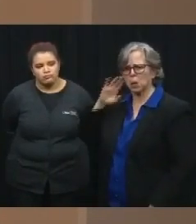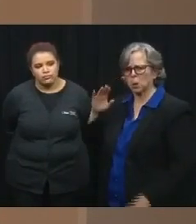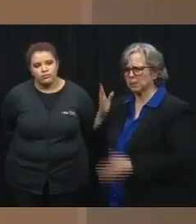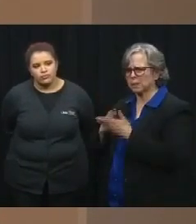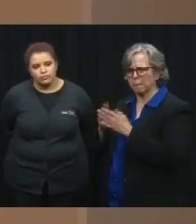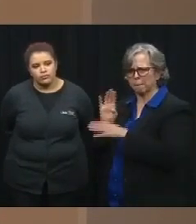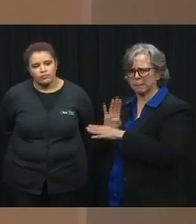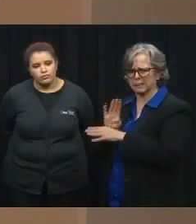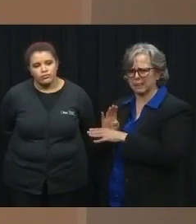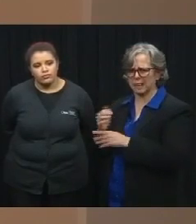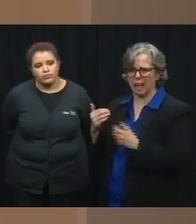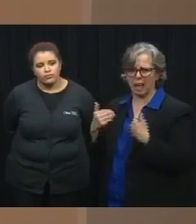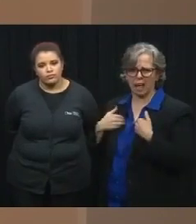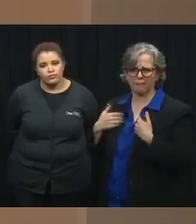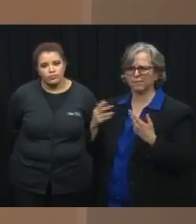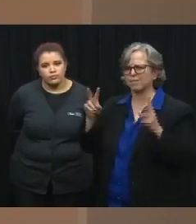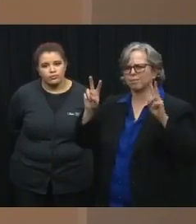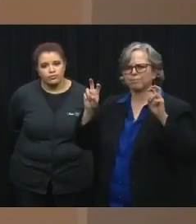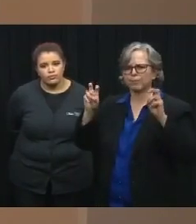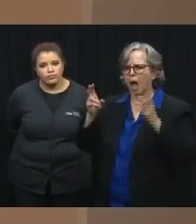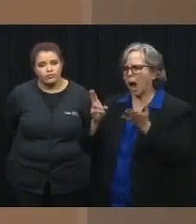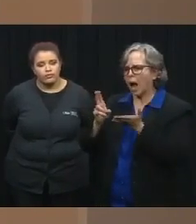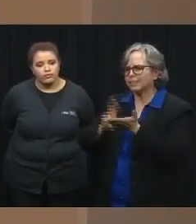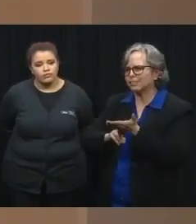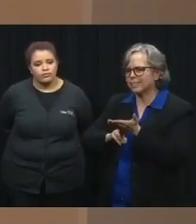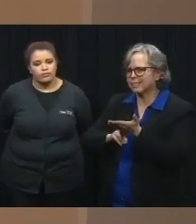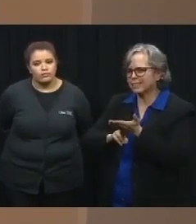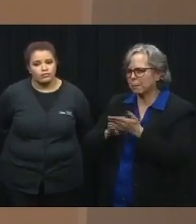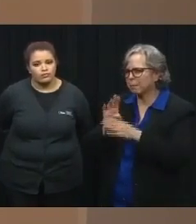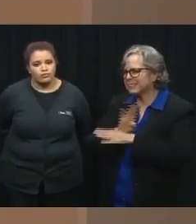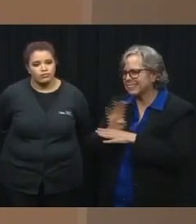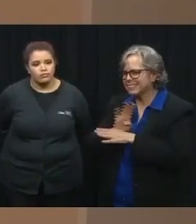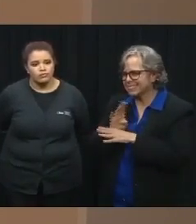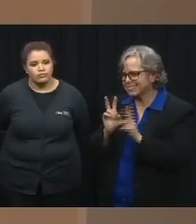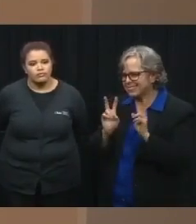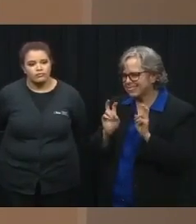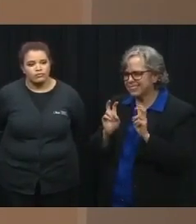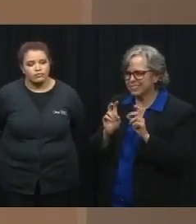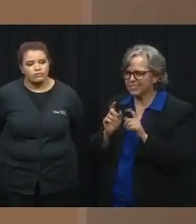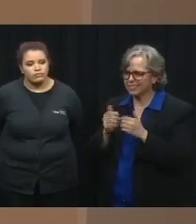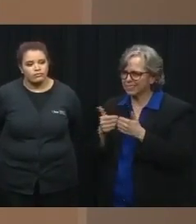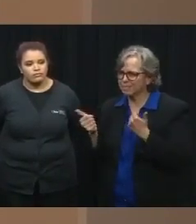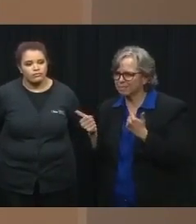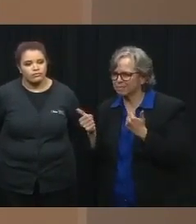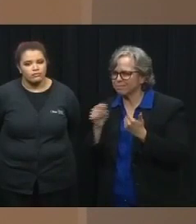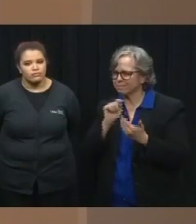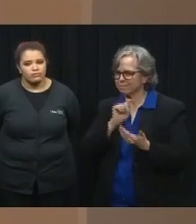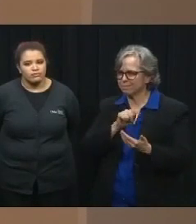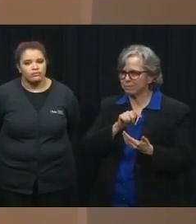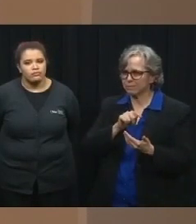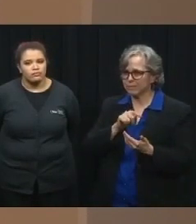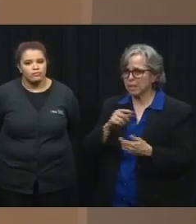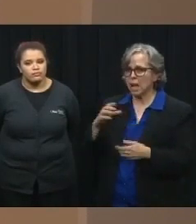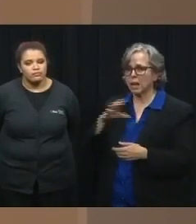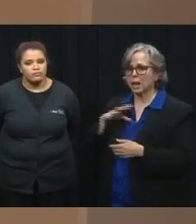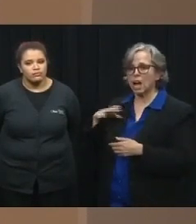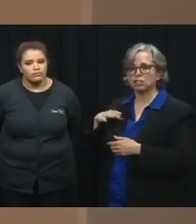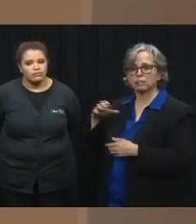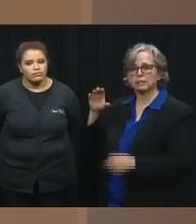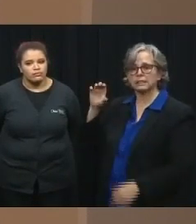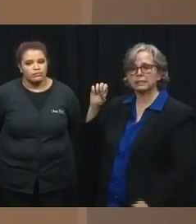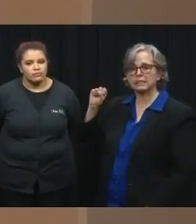as 1099 businesses. I was on the phone with Congressman Stivers today and talking with